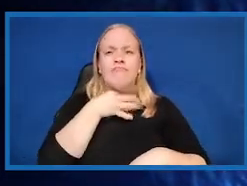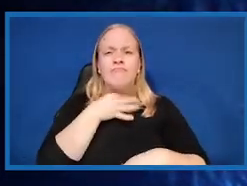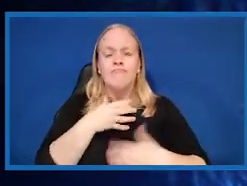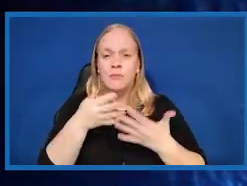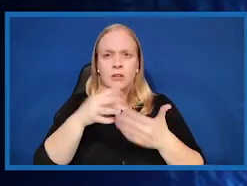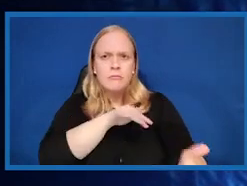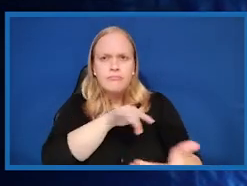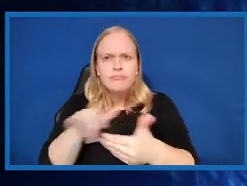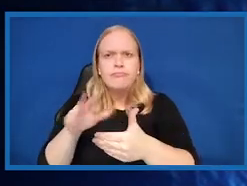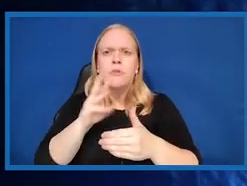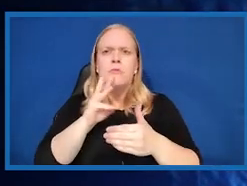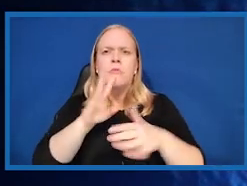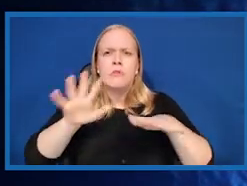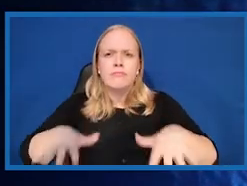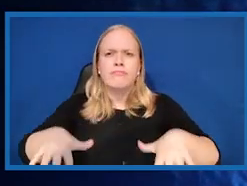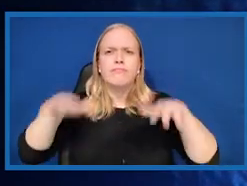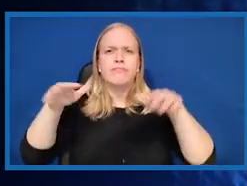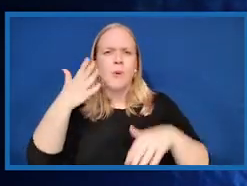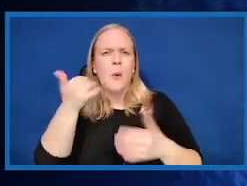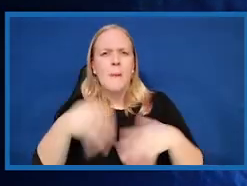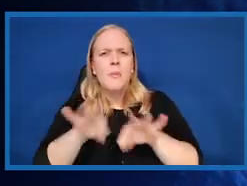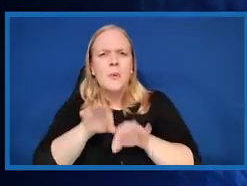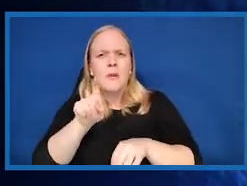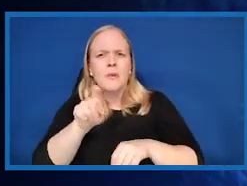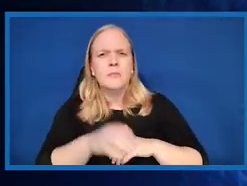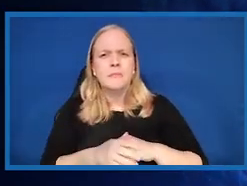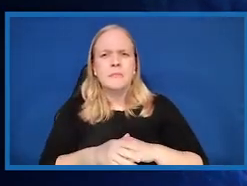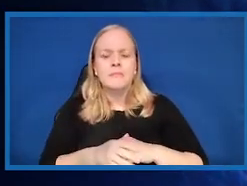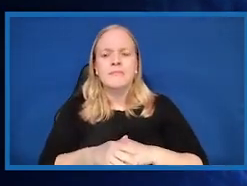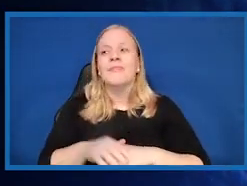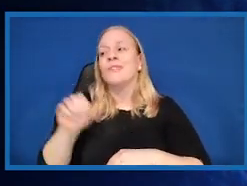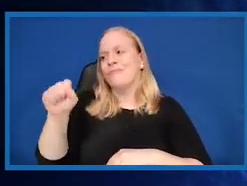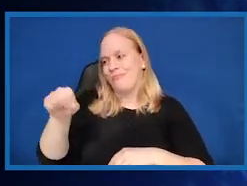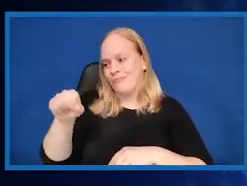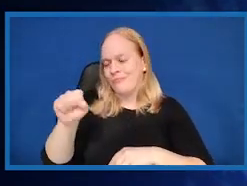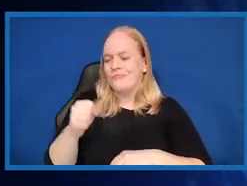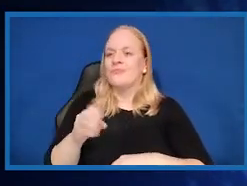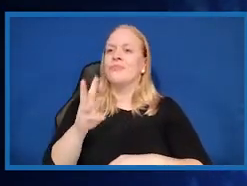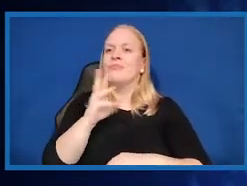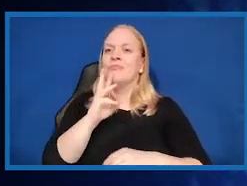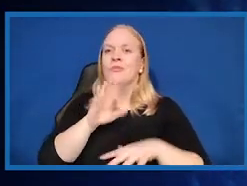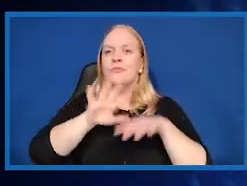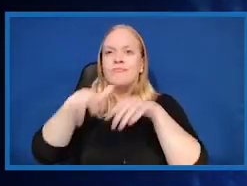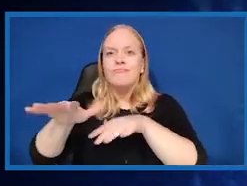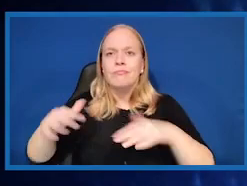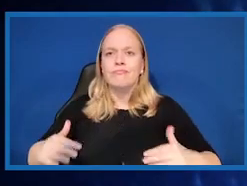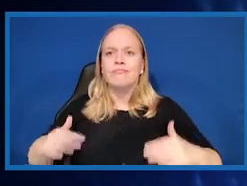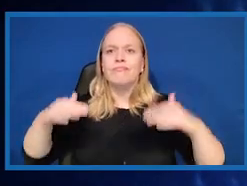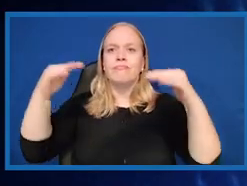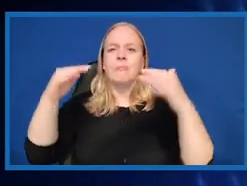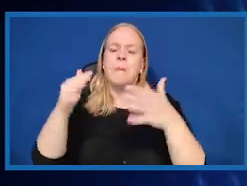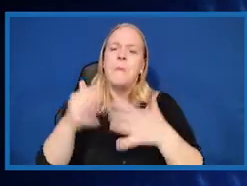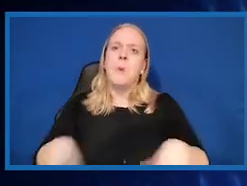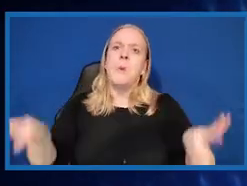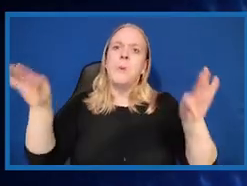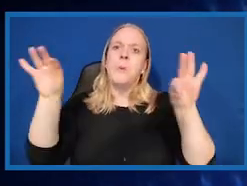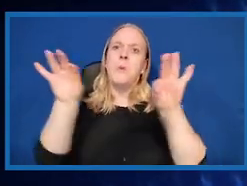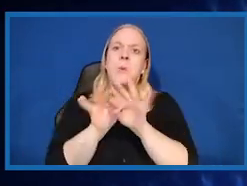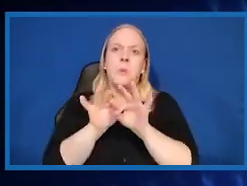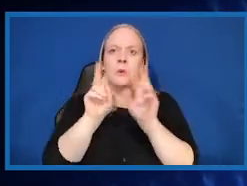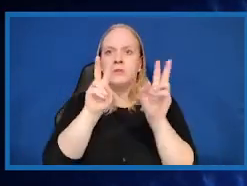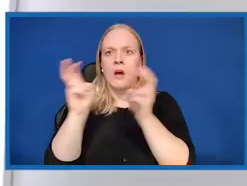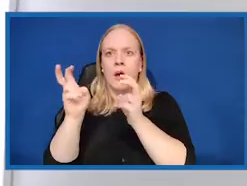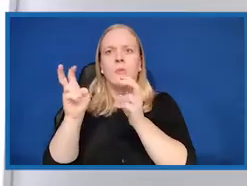study sea level rise at all? Yeah, sea level rise is an extremely important topic for